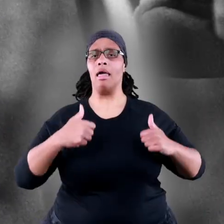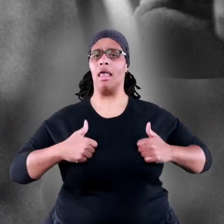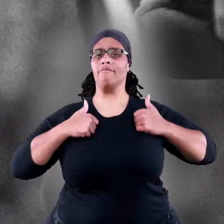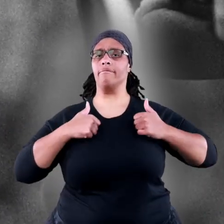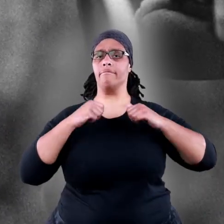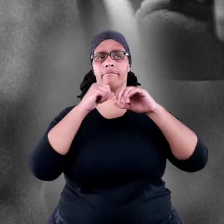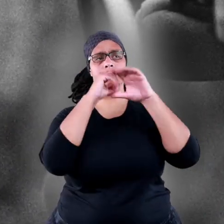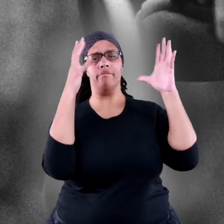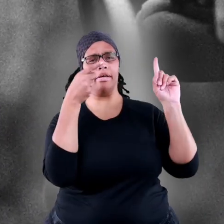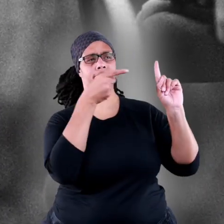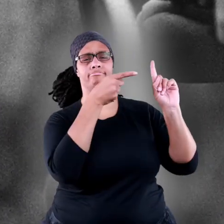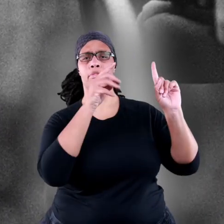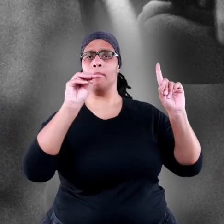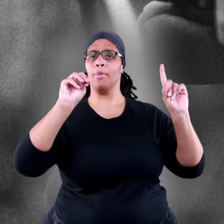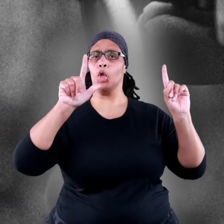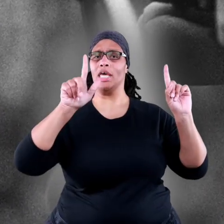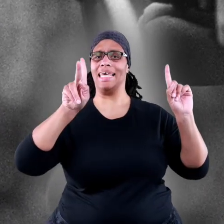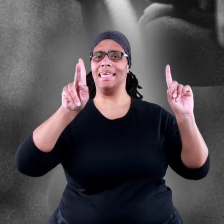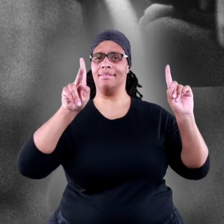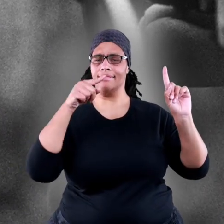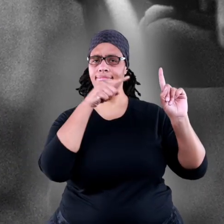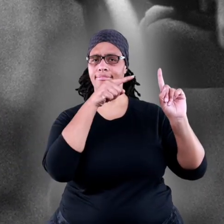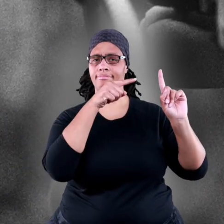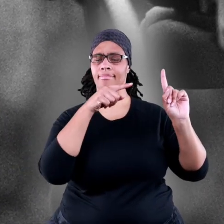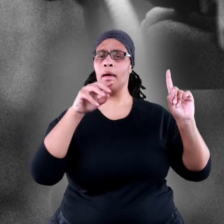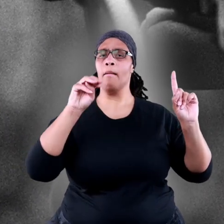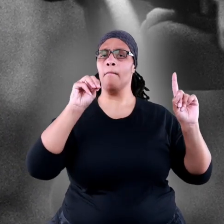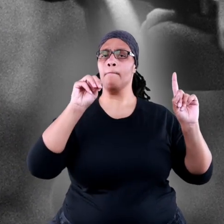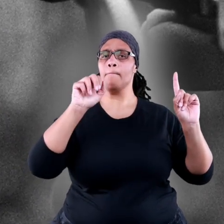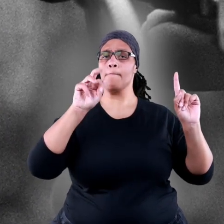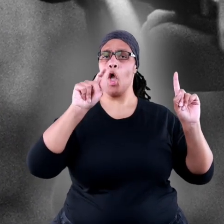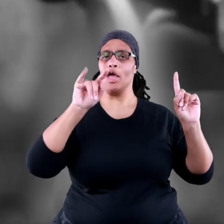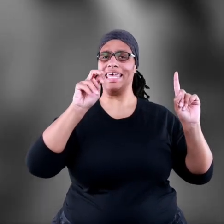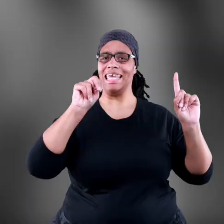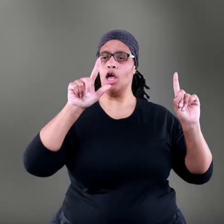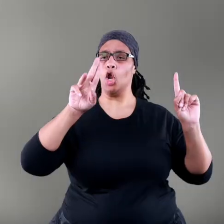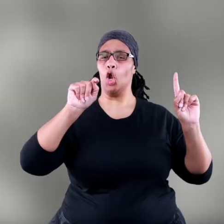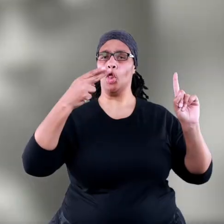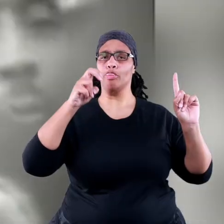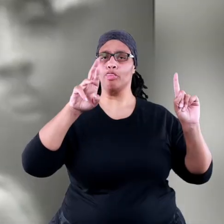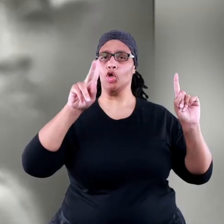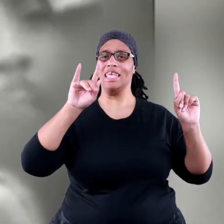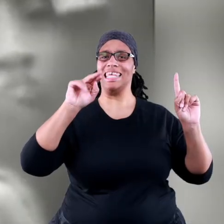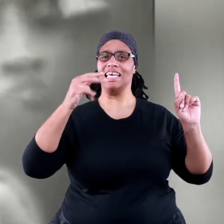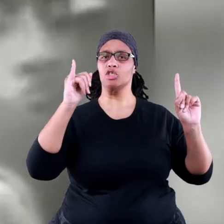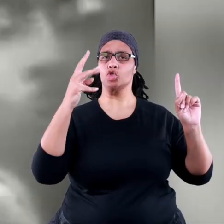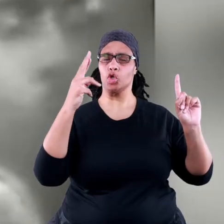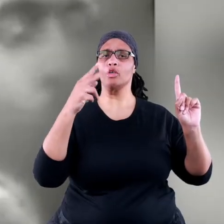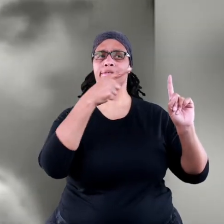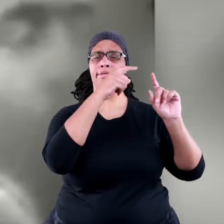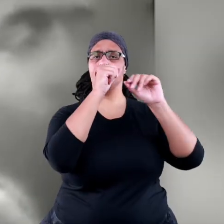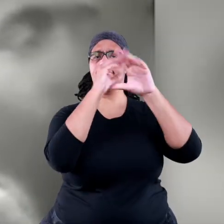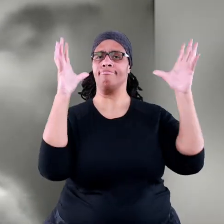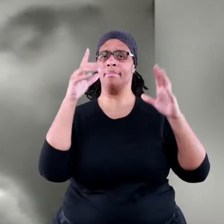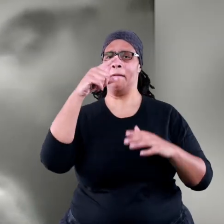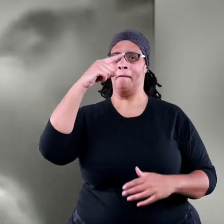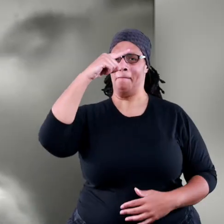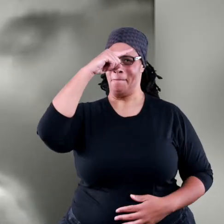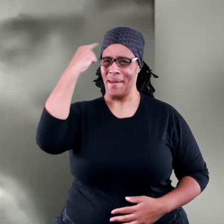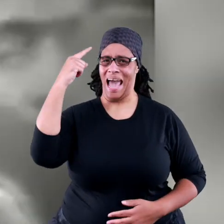The life of Dr. Martin Luther King Jr. This note was a promise that all men,